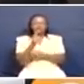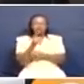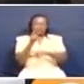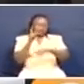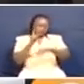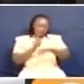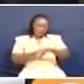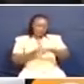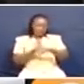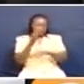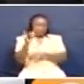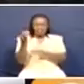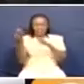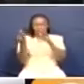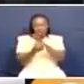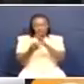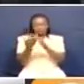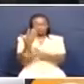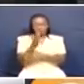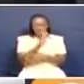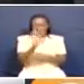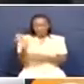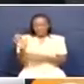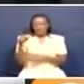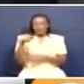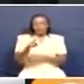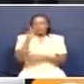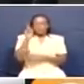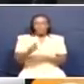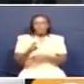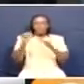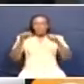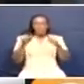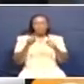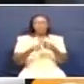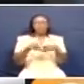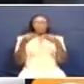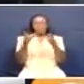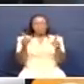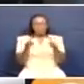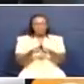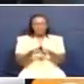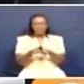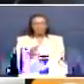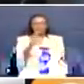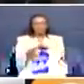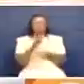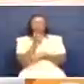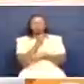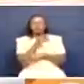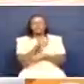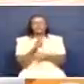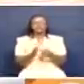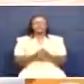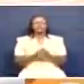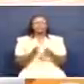time that they file their documents, they should be able to serve the same on the petitioners. But